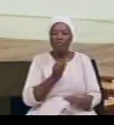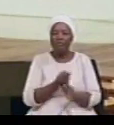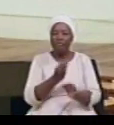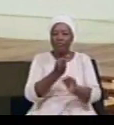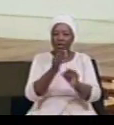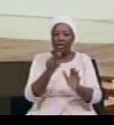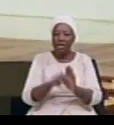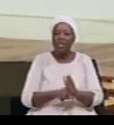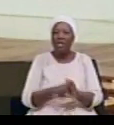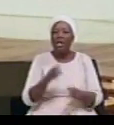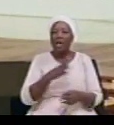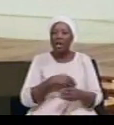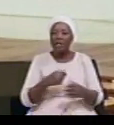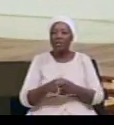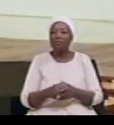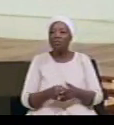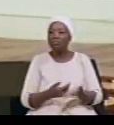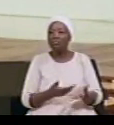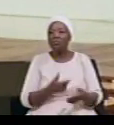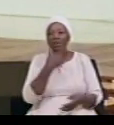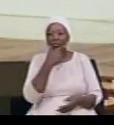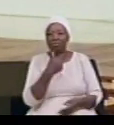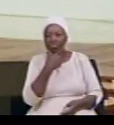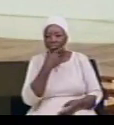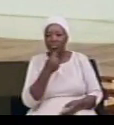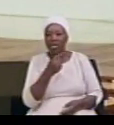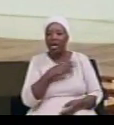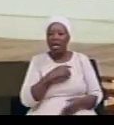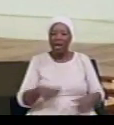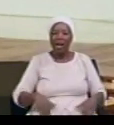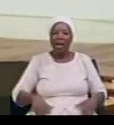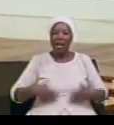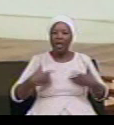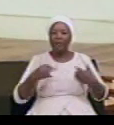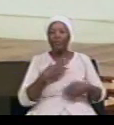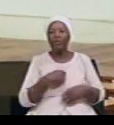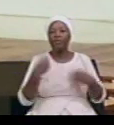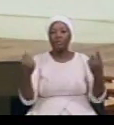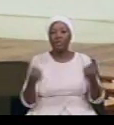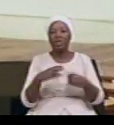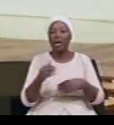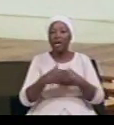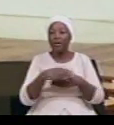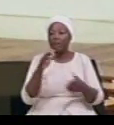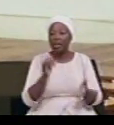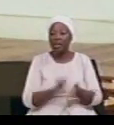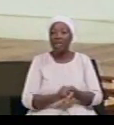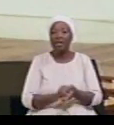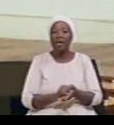sinning. After salvation, righteousness must follow. Then he says,